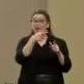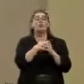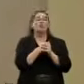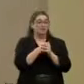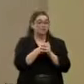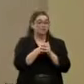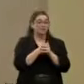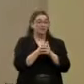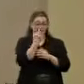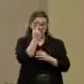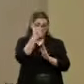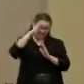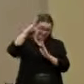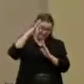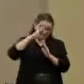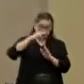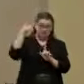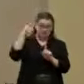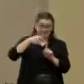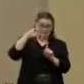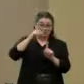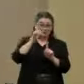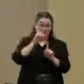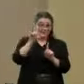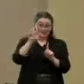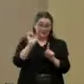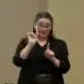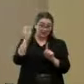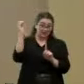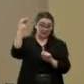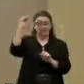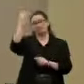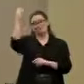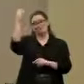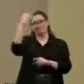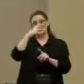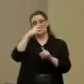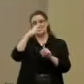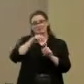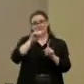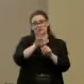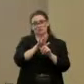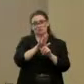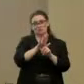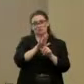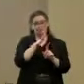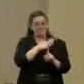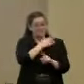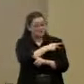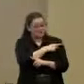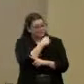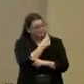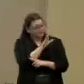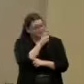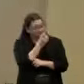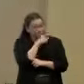list. The number one trigger for discoid lupus is sun exposure. I tell my patients, you have to